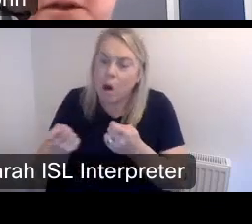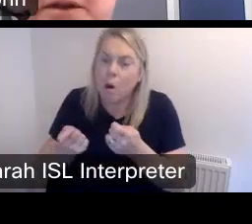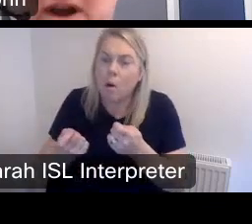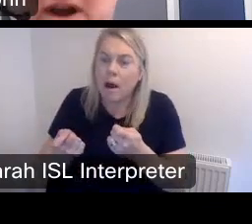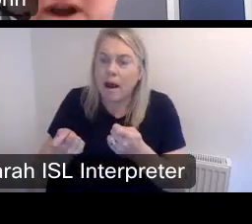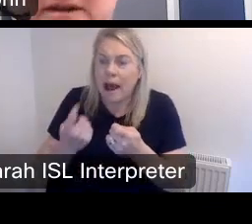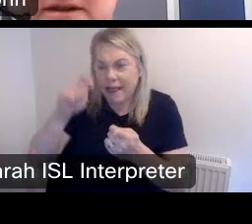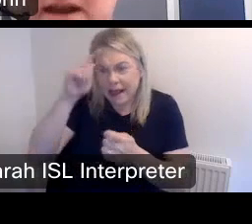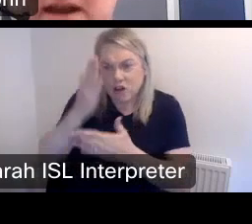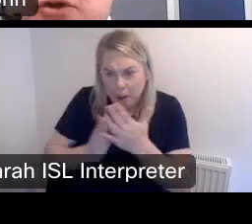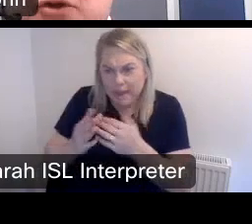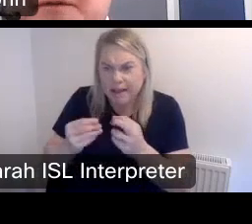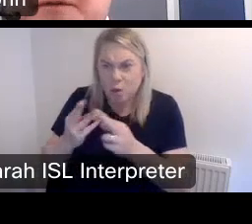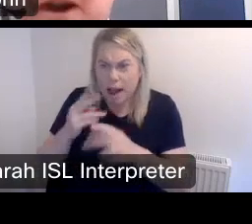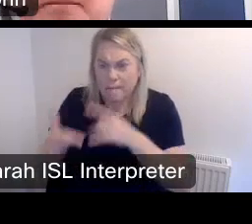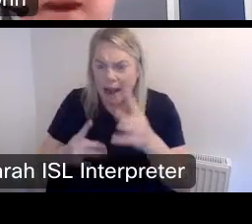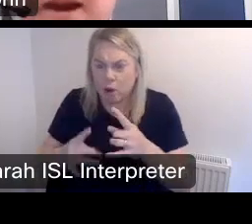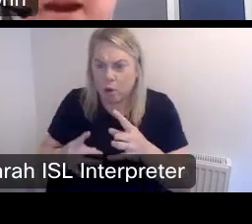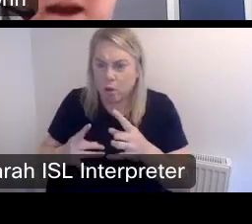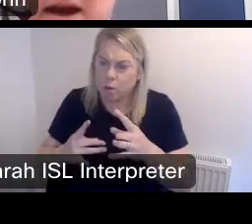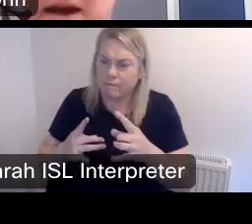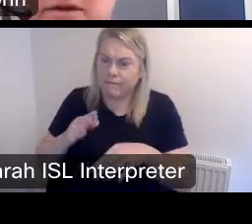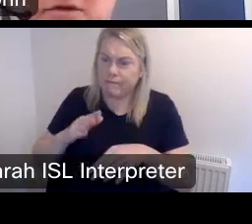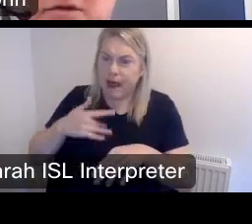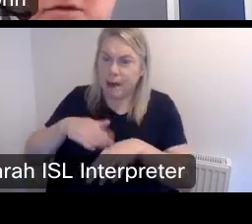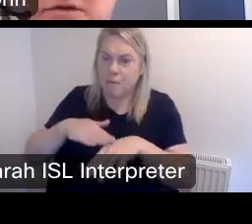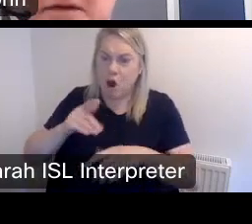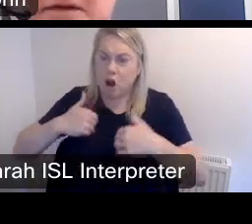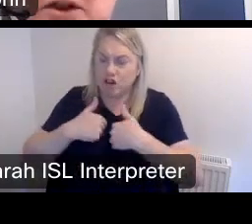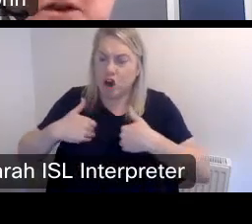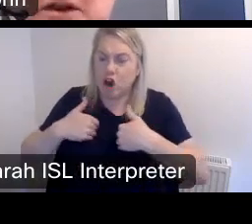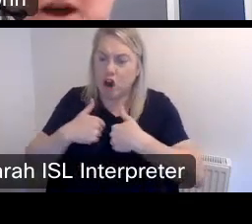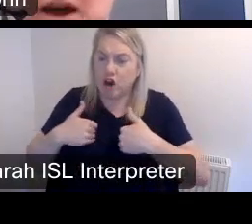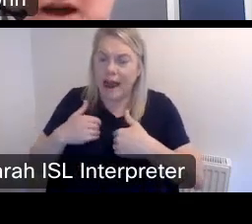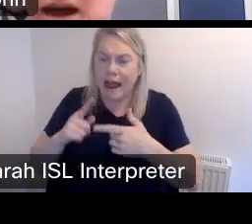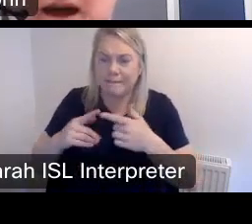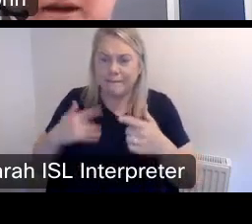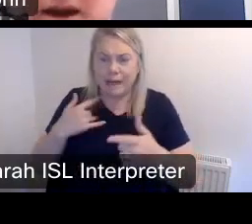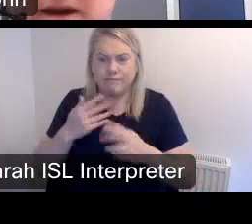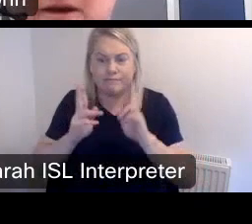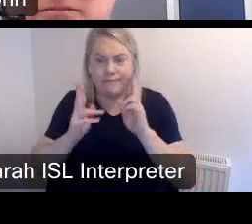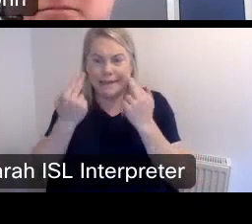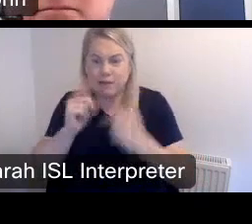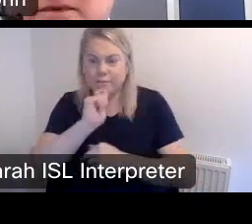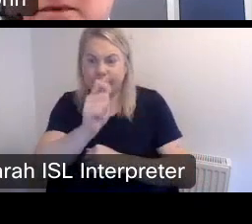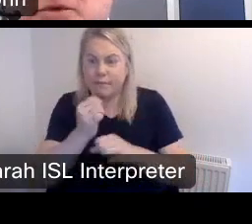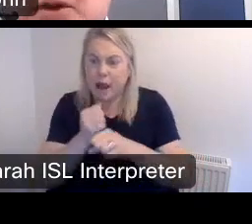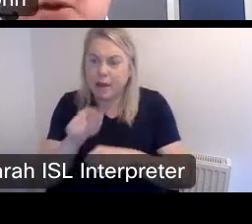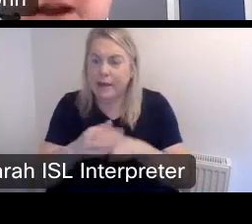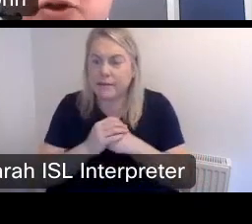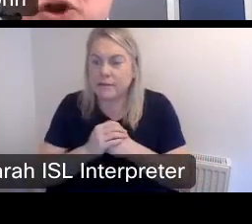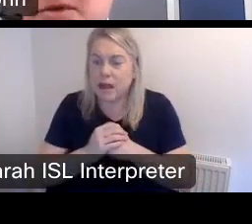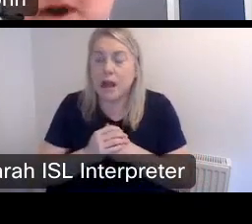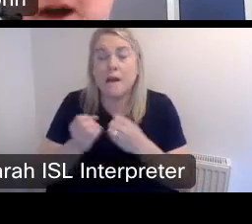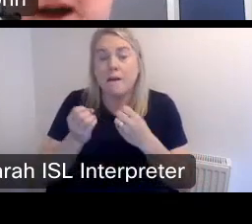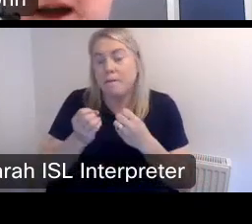concern, and I think justify making a notification. And nobody's going to get